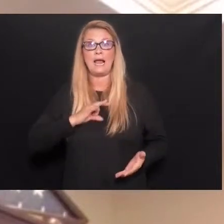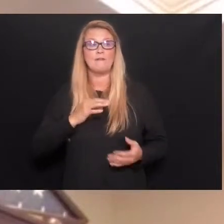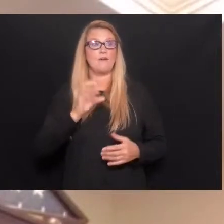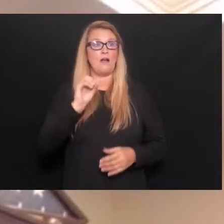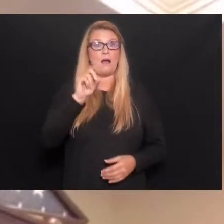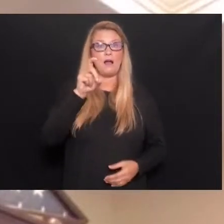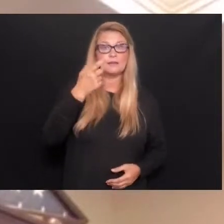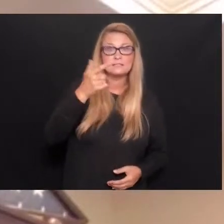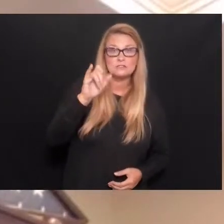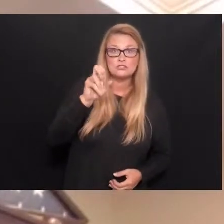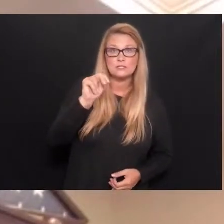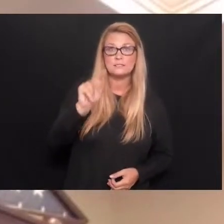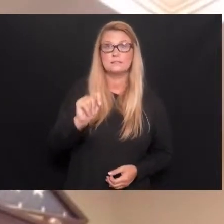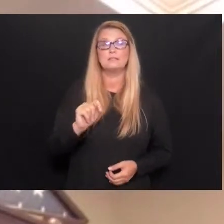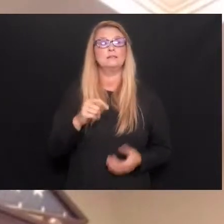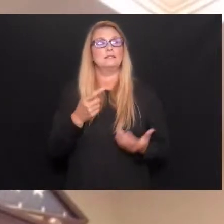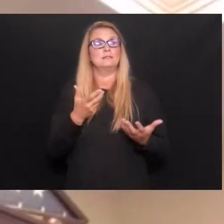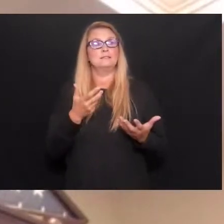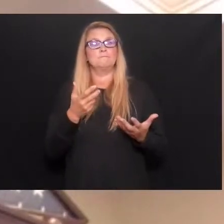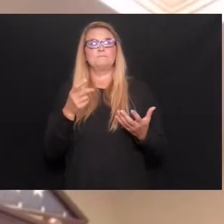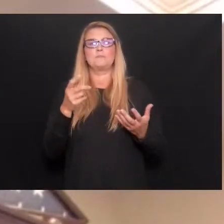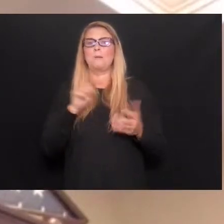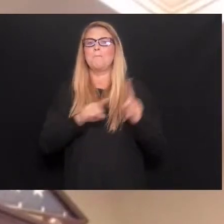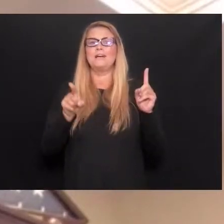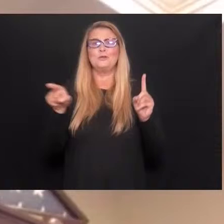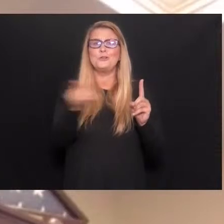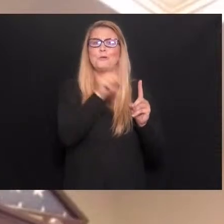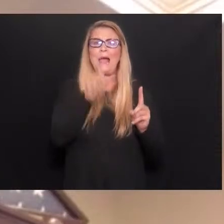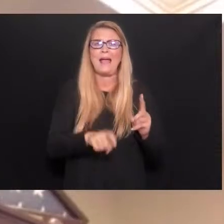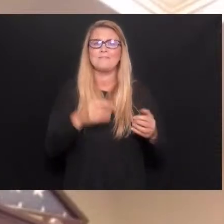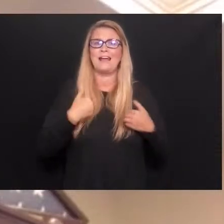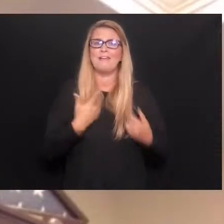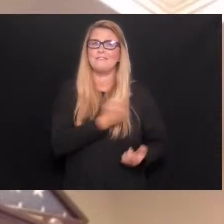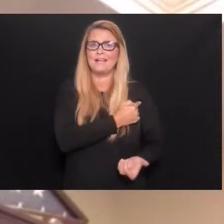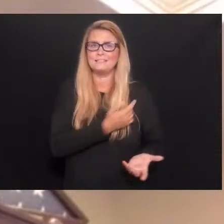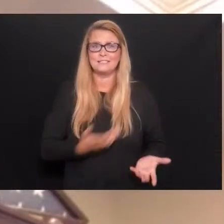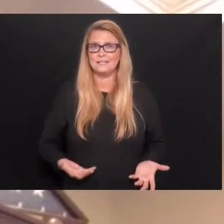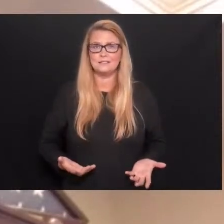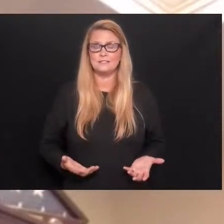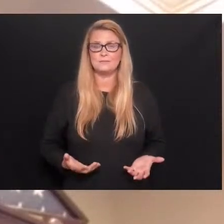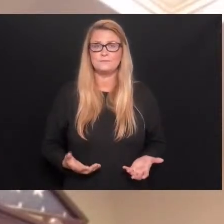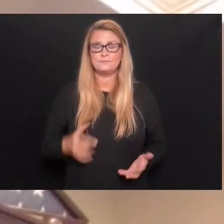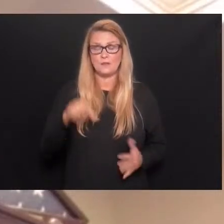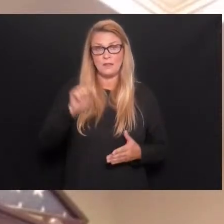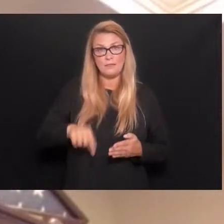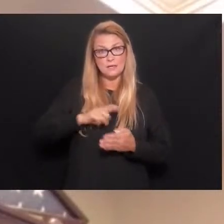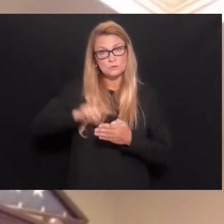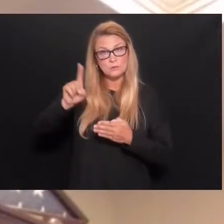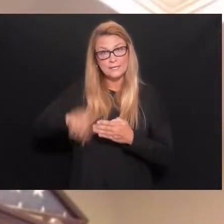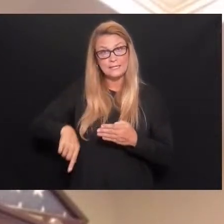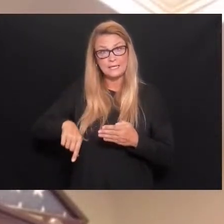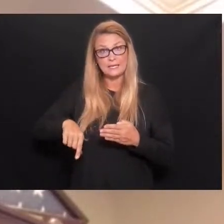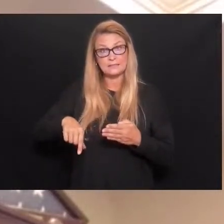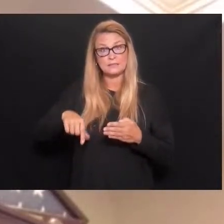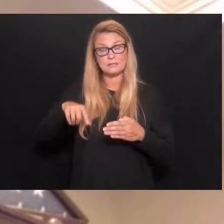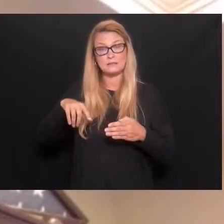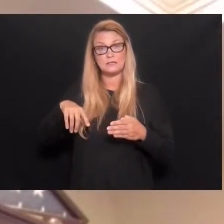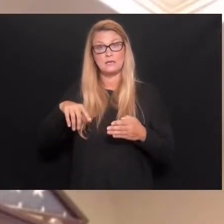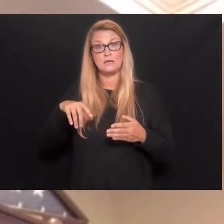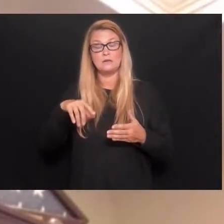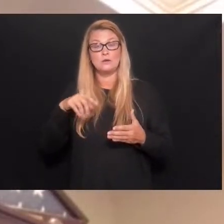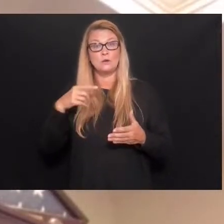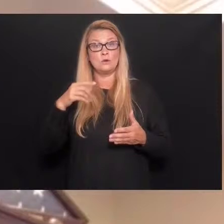it all comes down to getting vaccinated, West Virginia. So this weekend and throughout the rest of this week, there